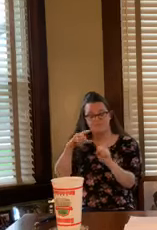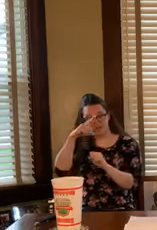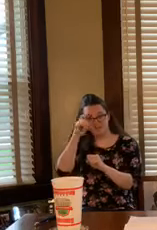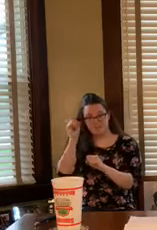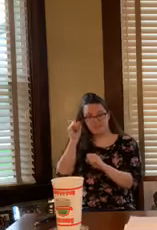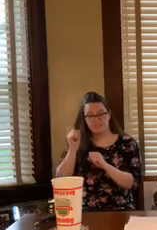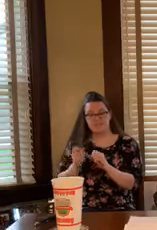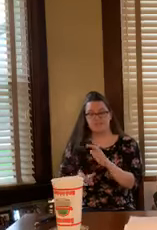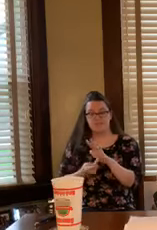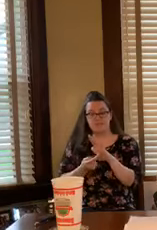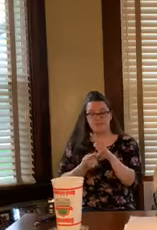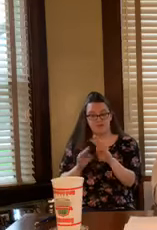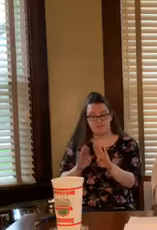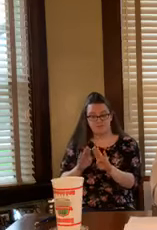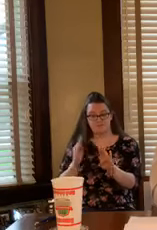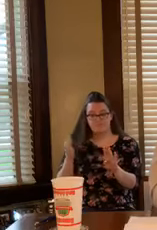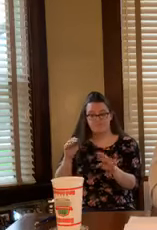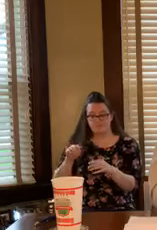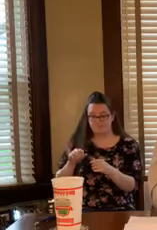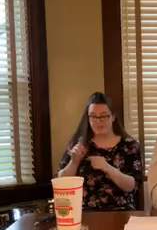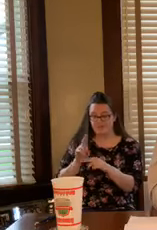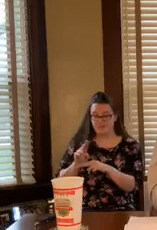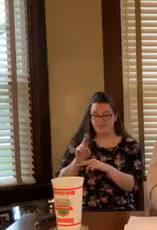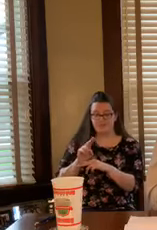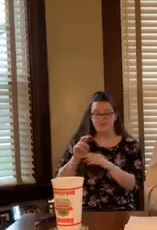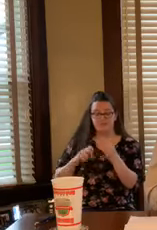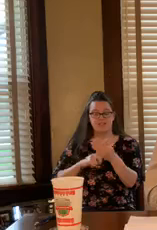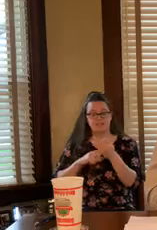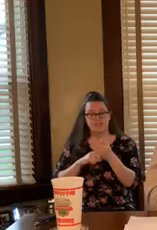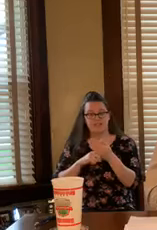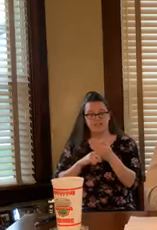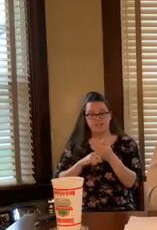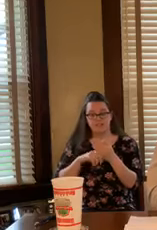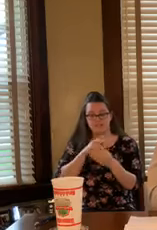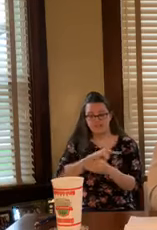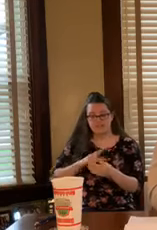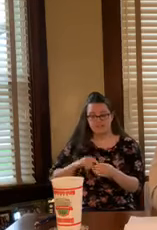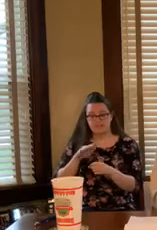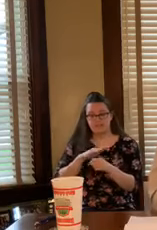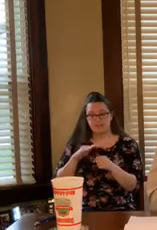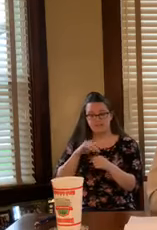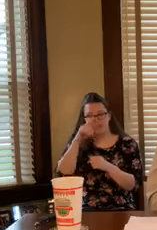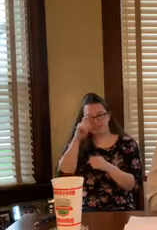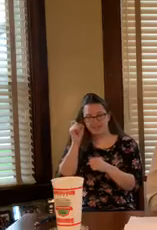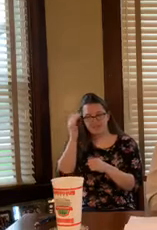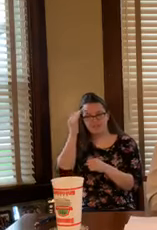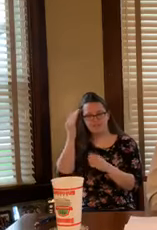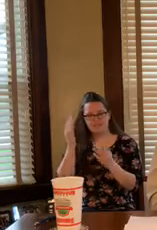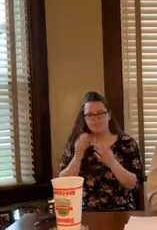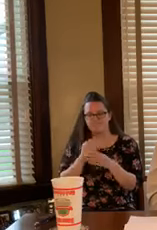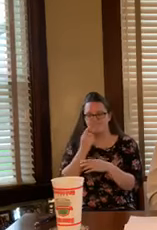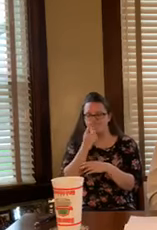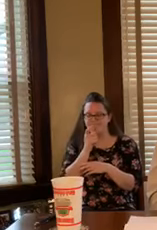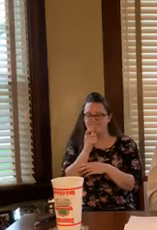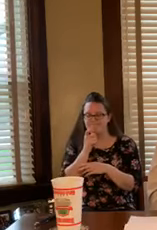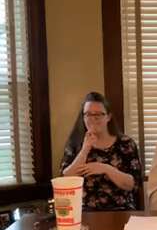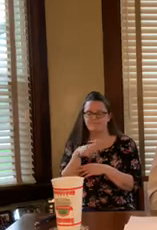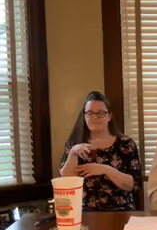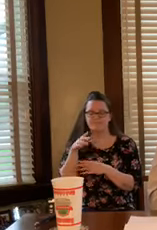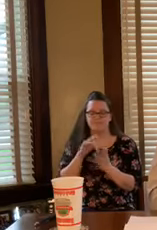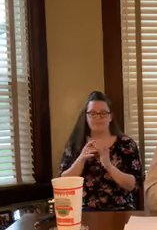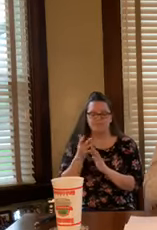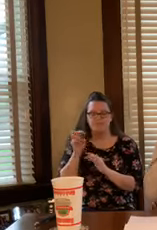used the keys to the kingdom to reveal just who Jesus was. He unlocked the door